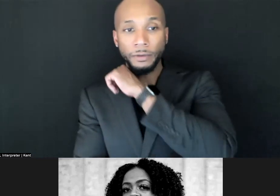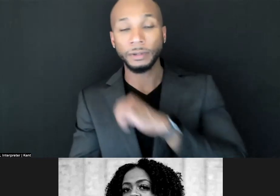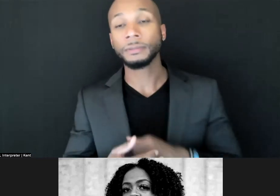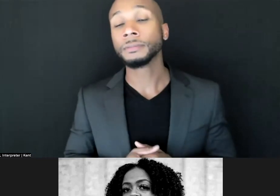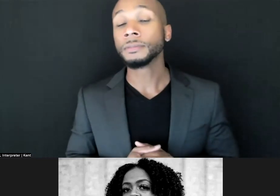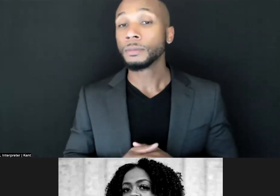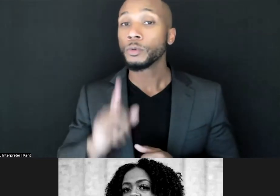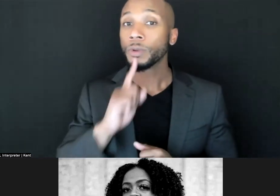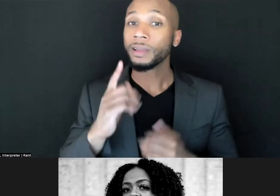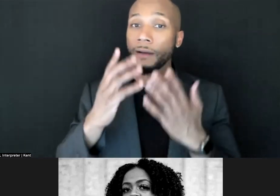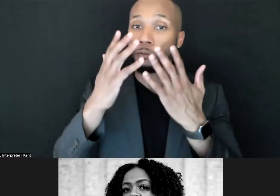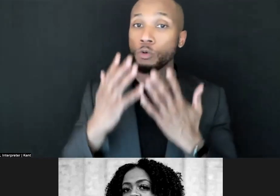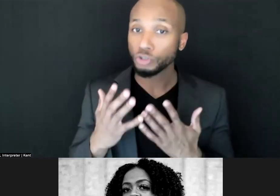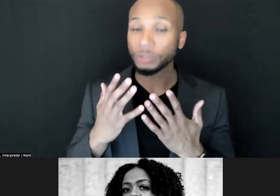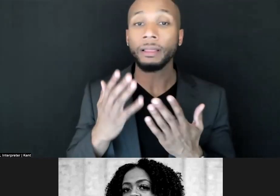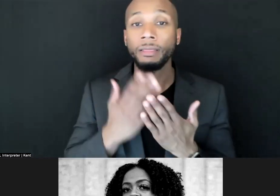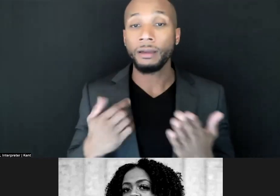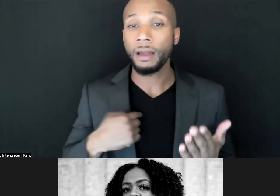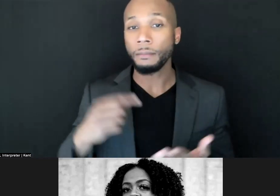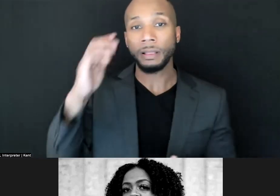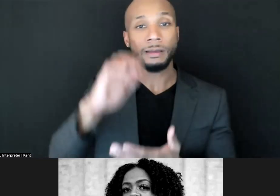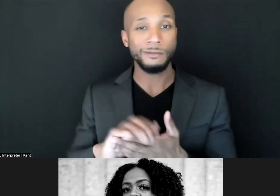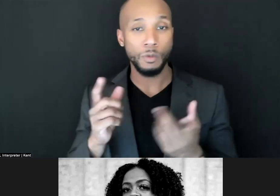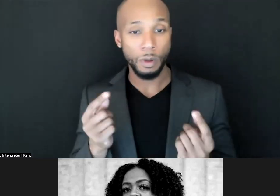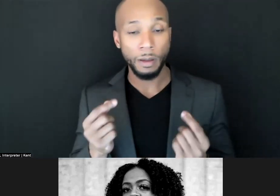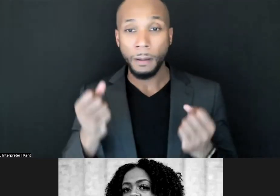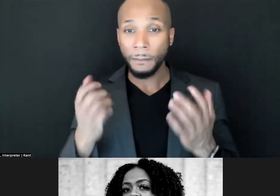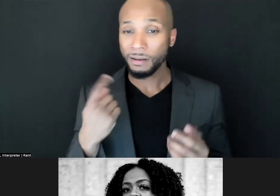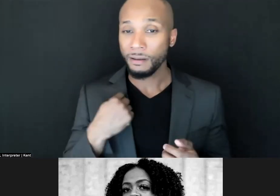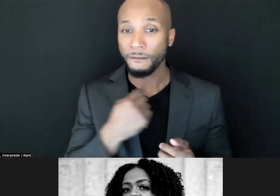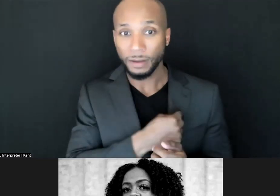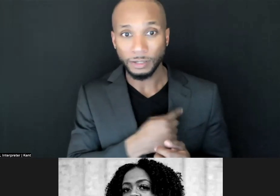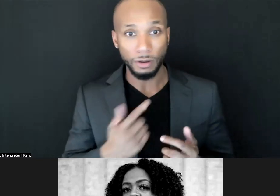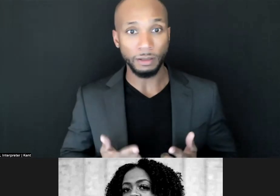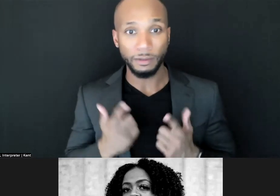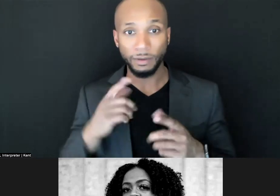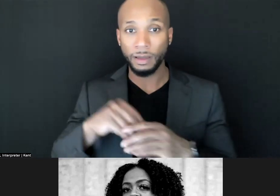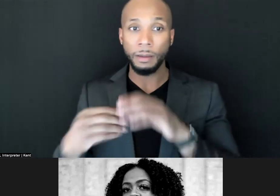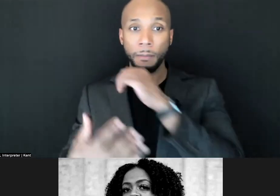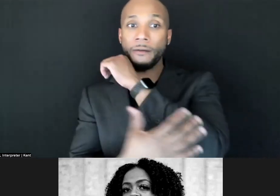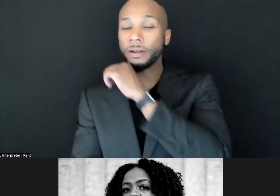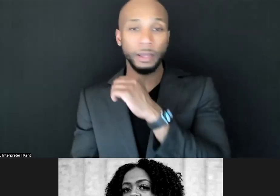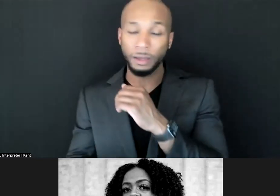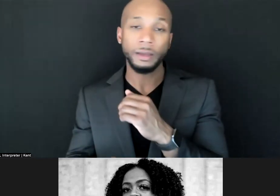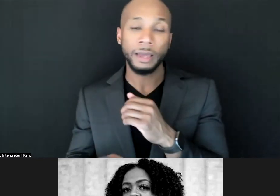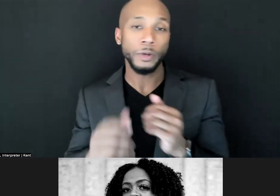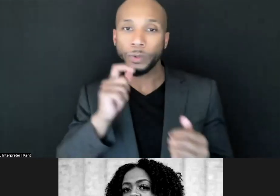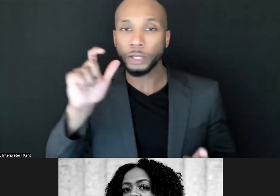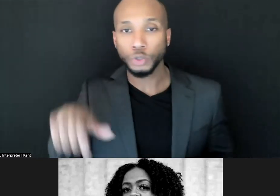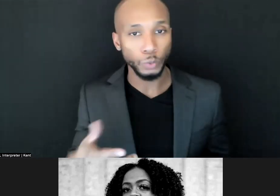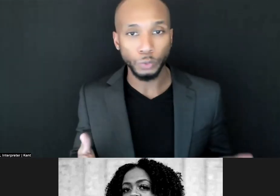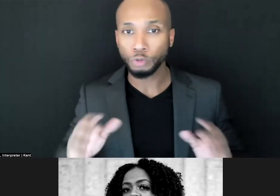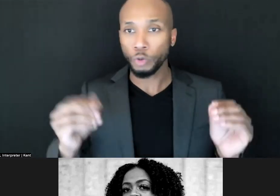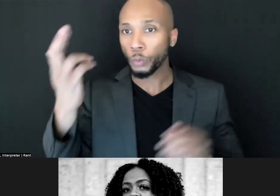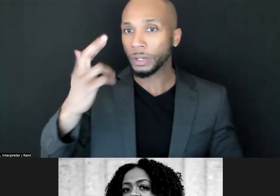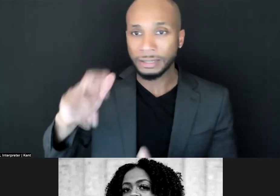really unfortunate thing, I believe, is that many of us are living in poverty unnecessarily. Many of us